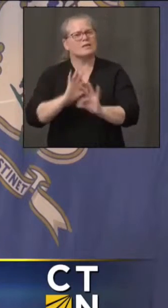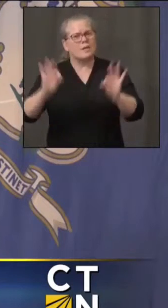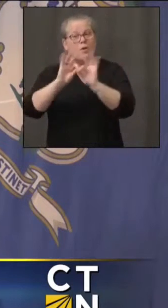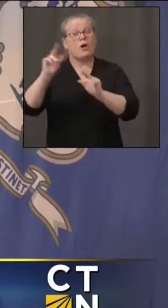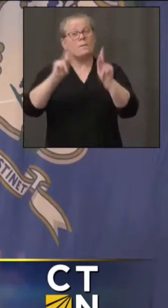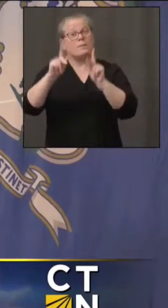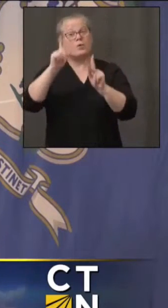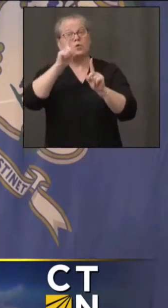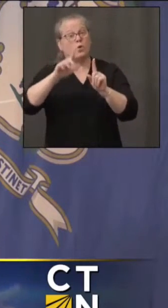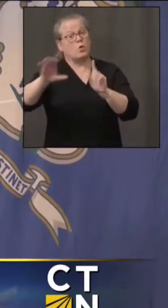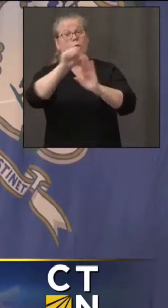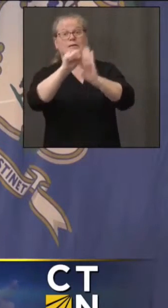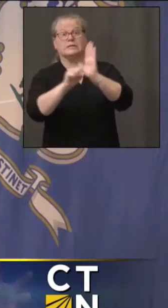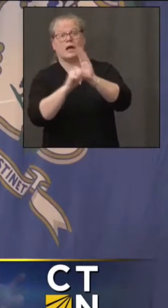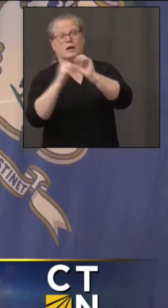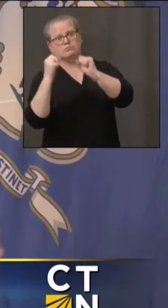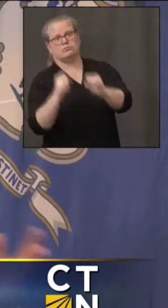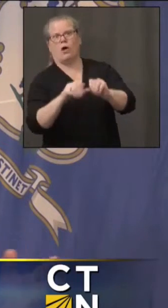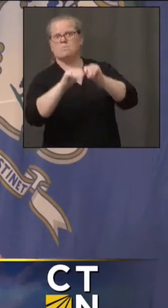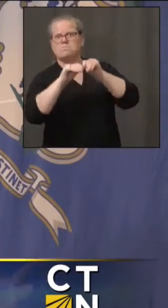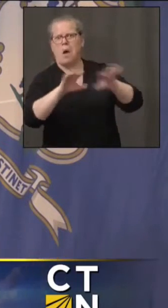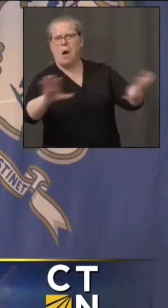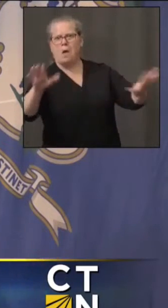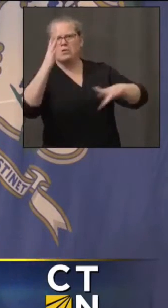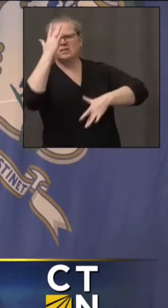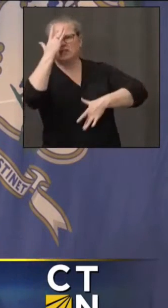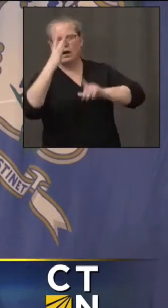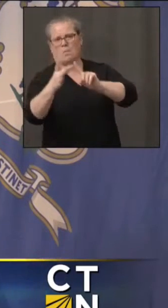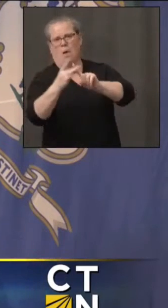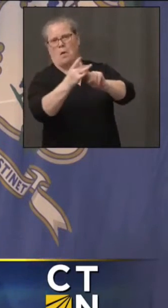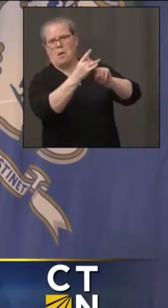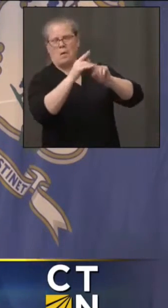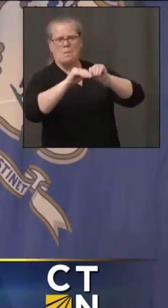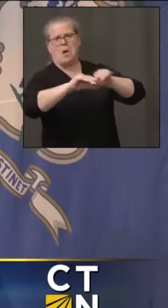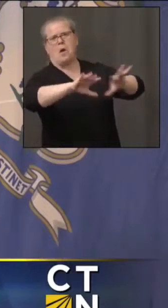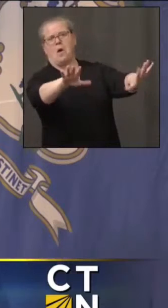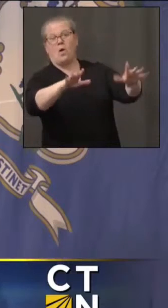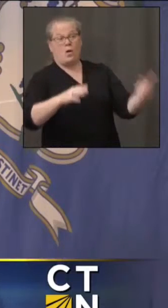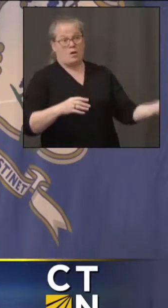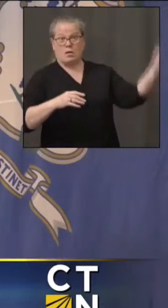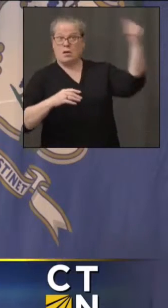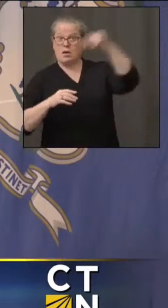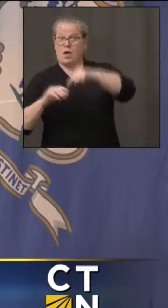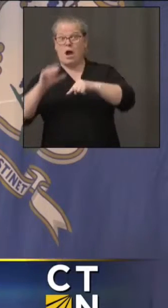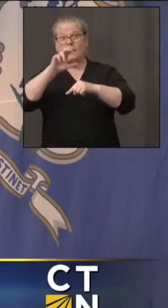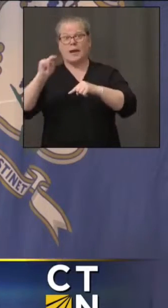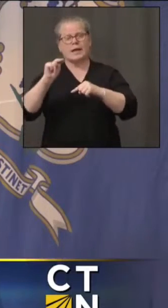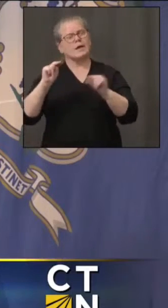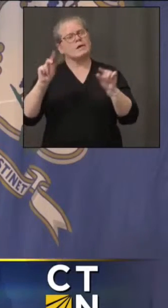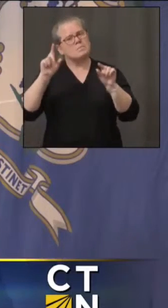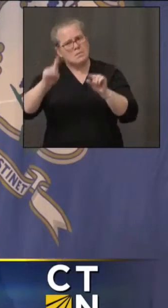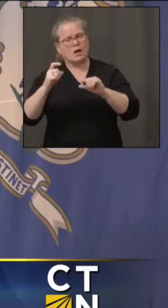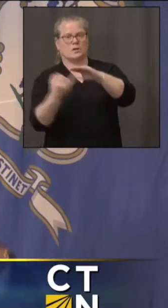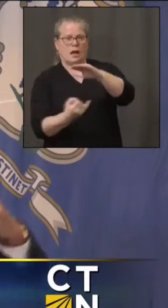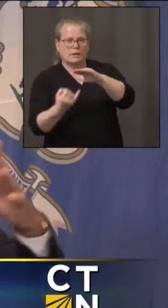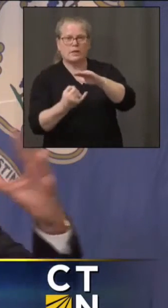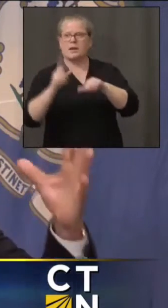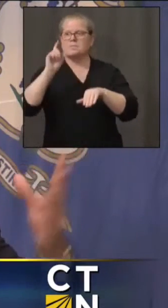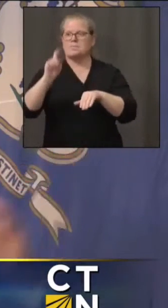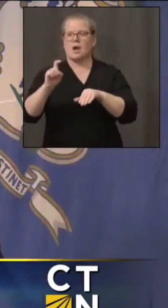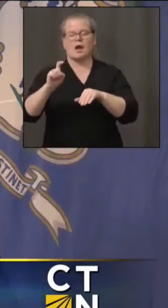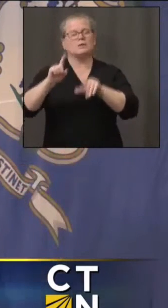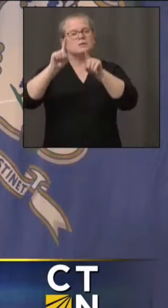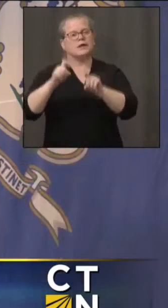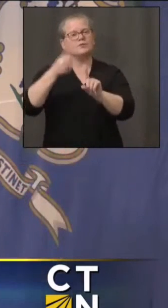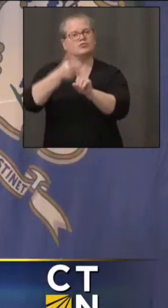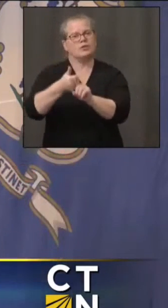get tested. When you get here, quarantine. I think it's discouraged some unnecessary travel. But obviously, this net is getting